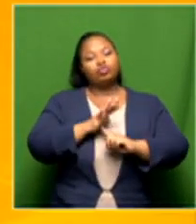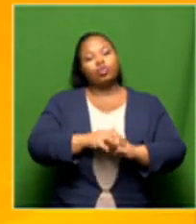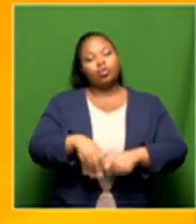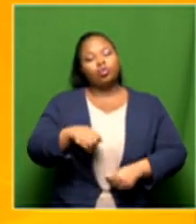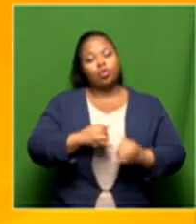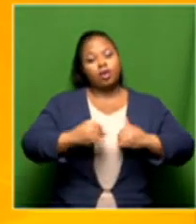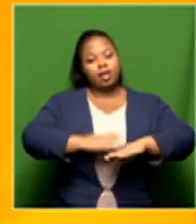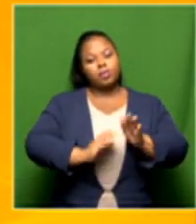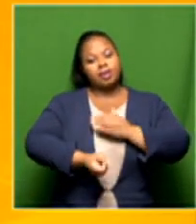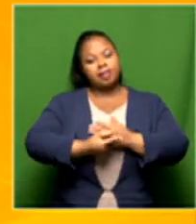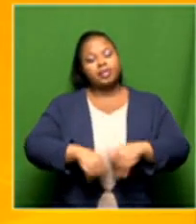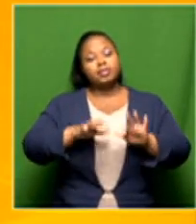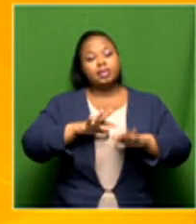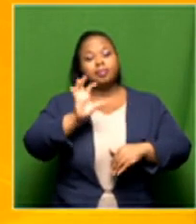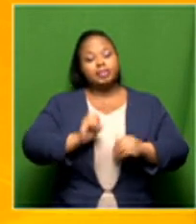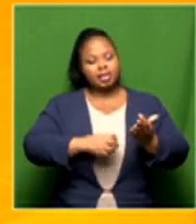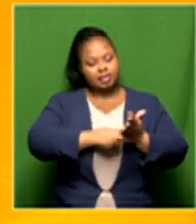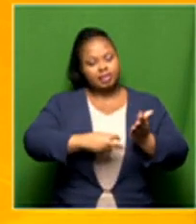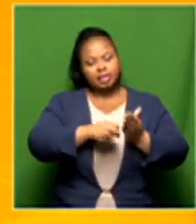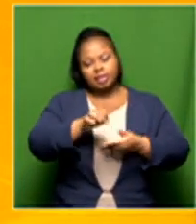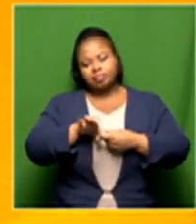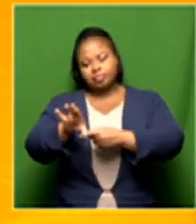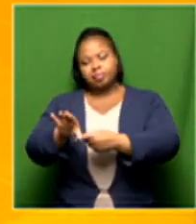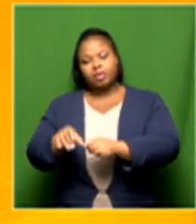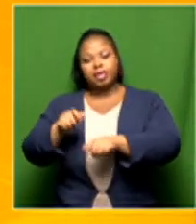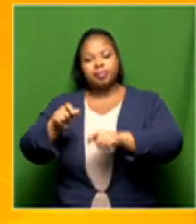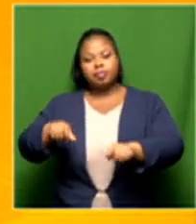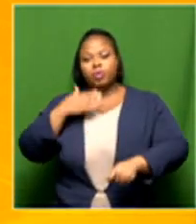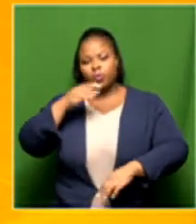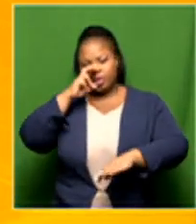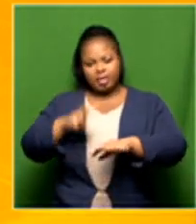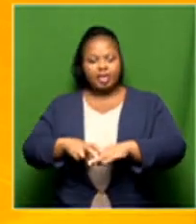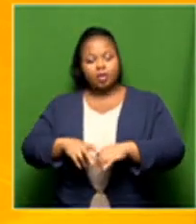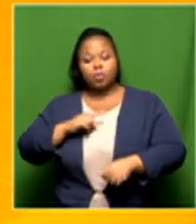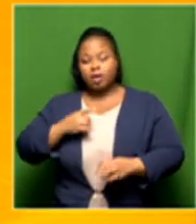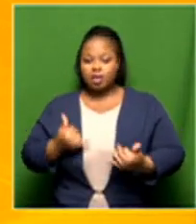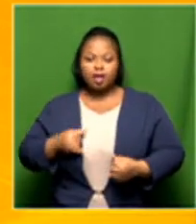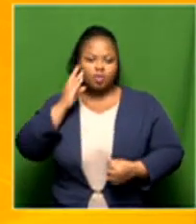And as we've heard, 10% of every ticket bought will go towards assisting those in dire need as we are